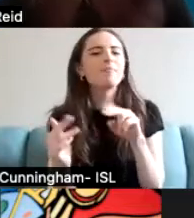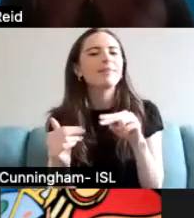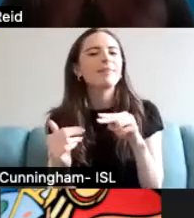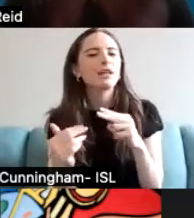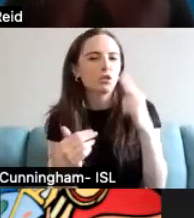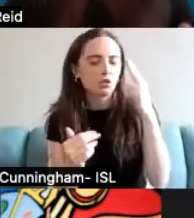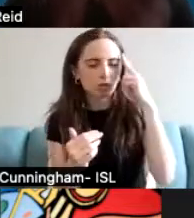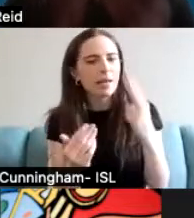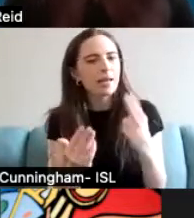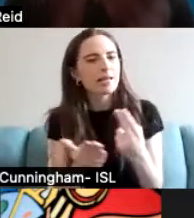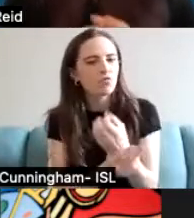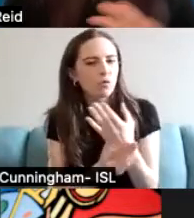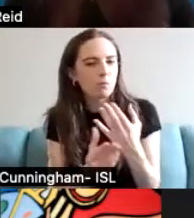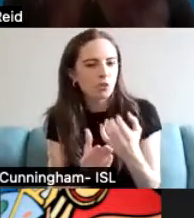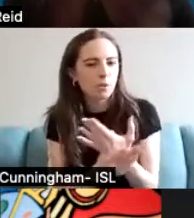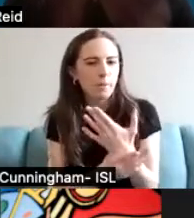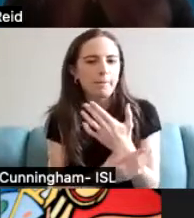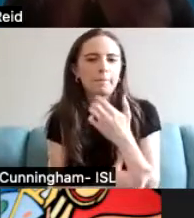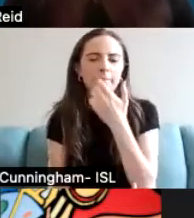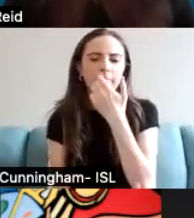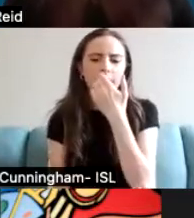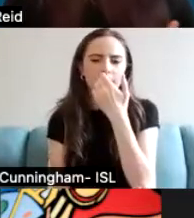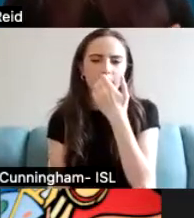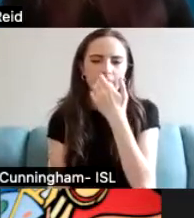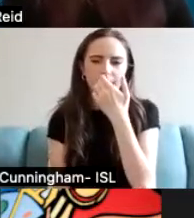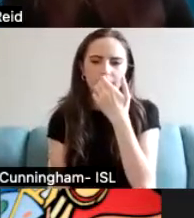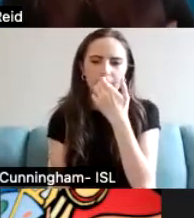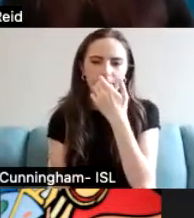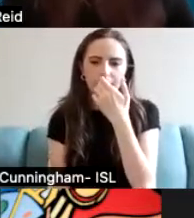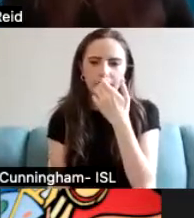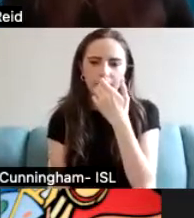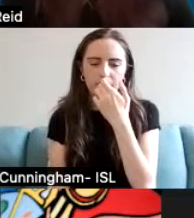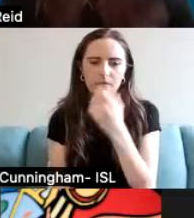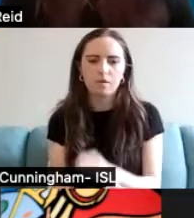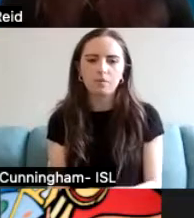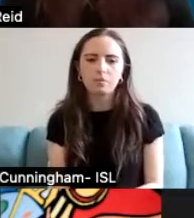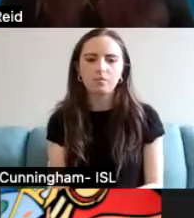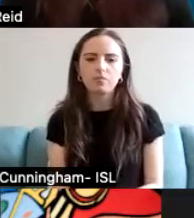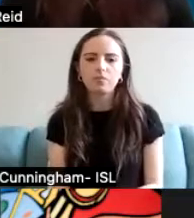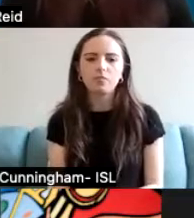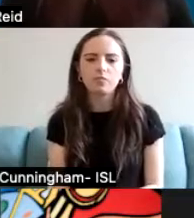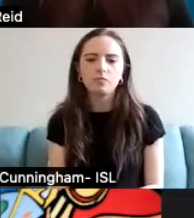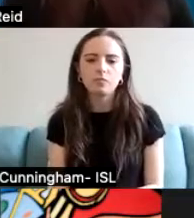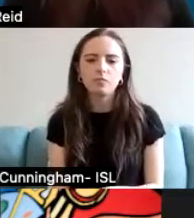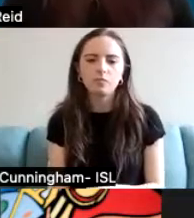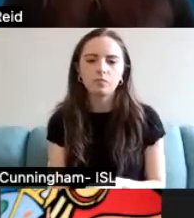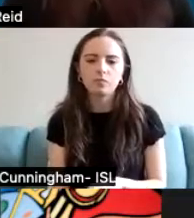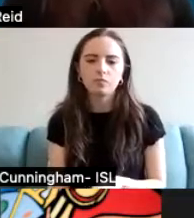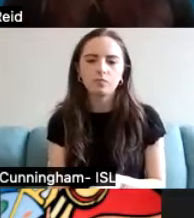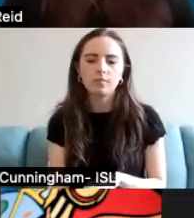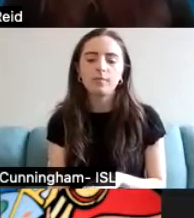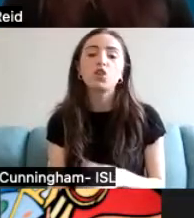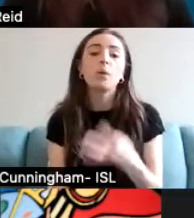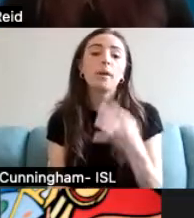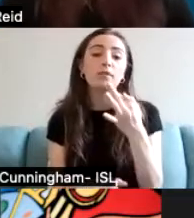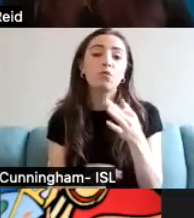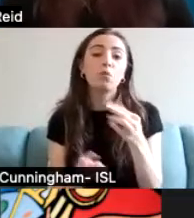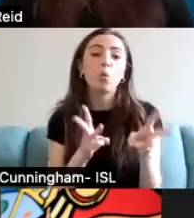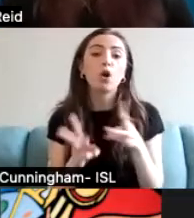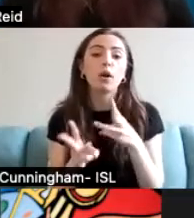some very, very basic considerations overall when you're creating, especially if you were working in sort of document-based